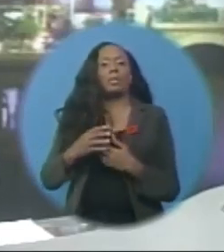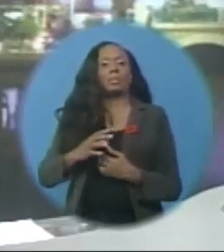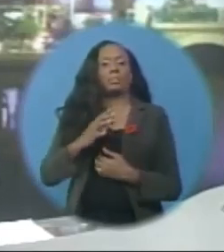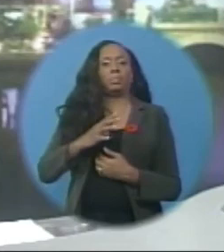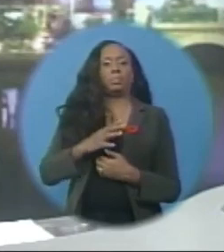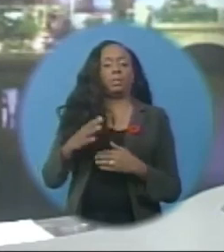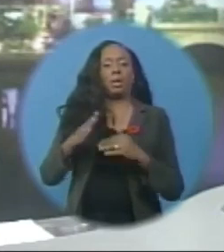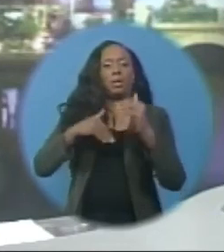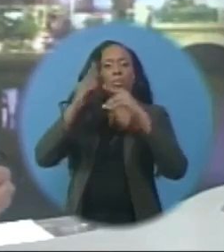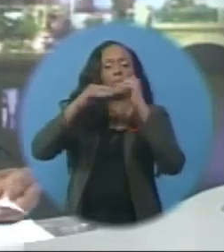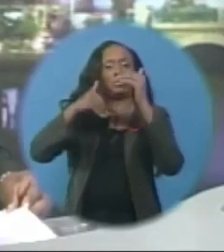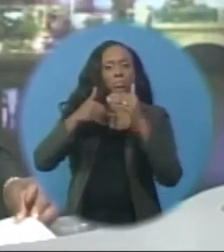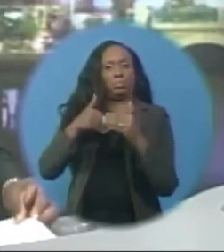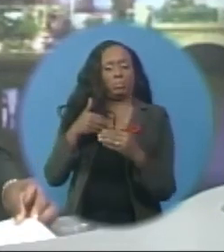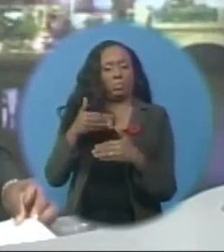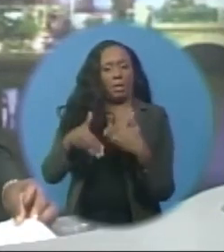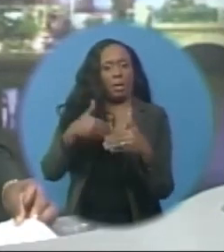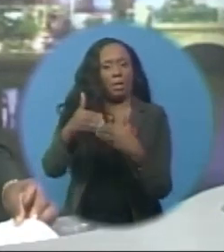process.